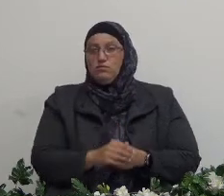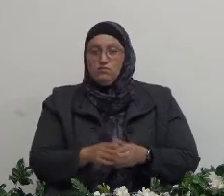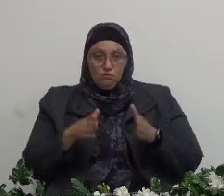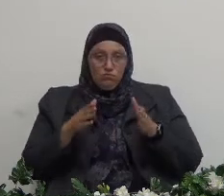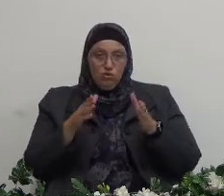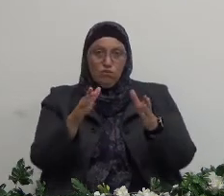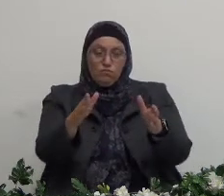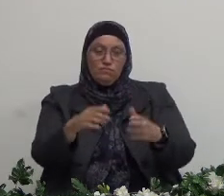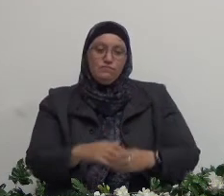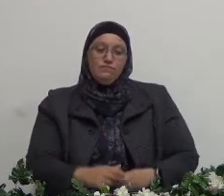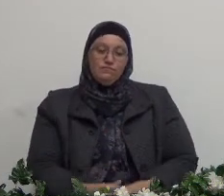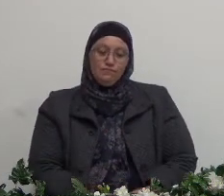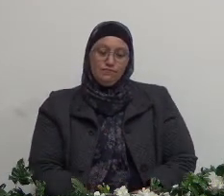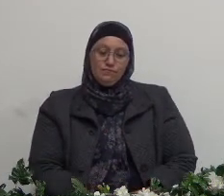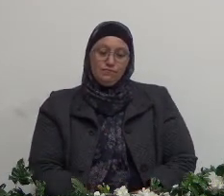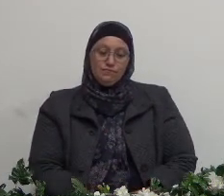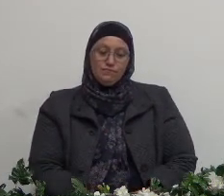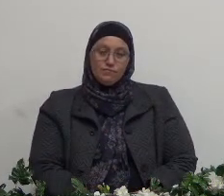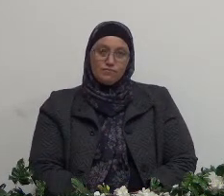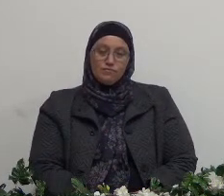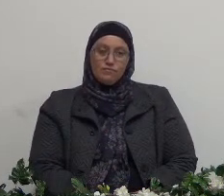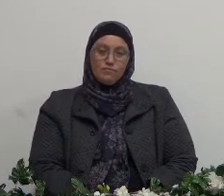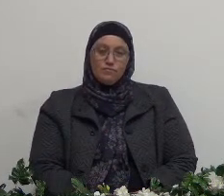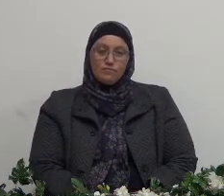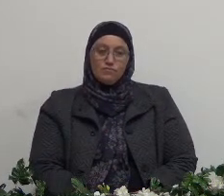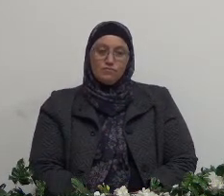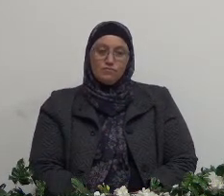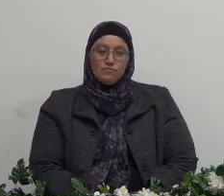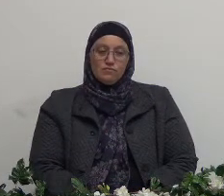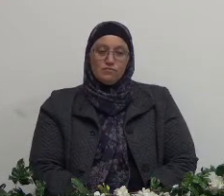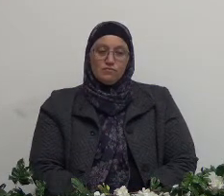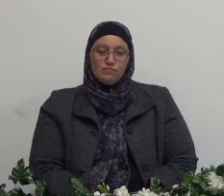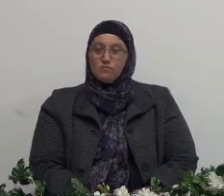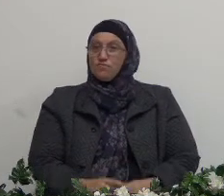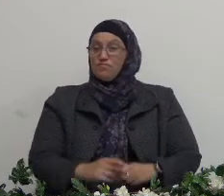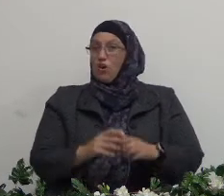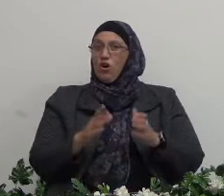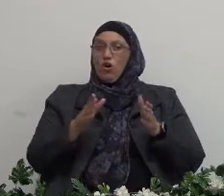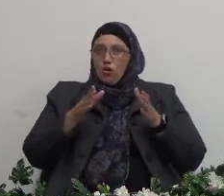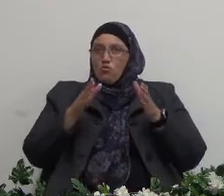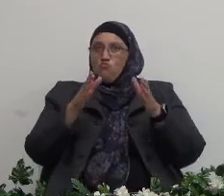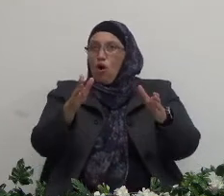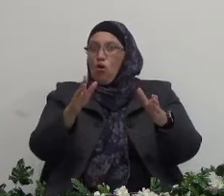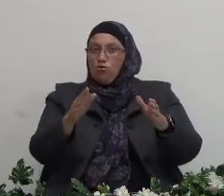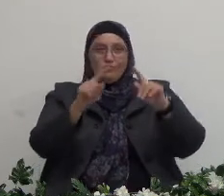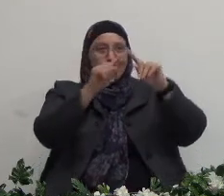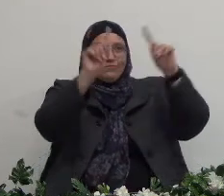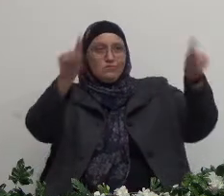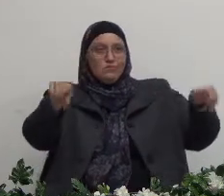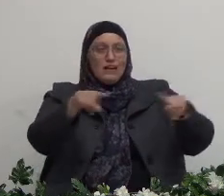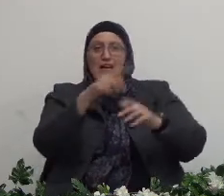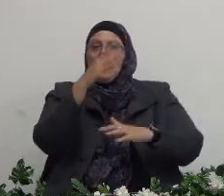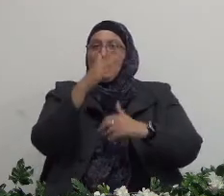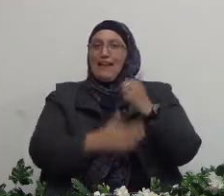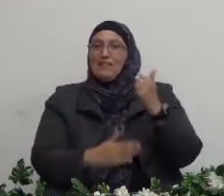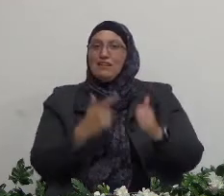that drive at a cautious speed. You might have a speed board that says you